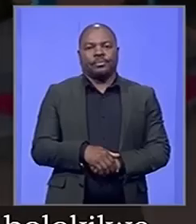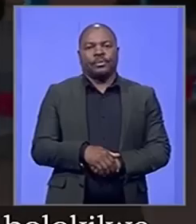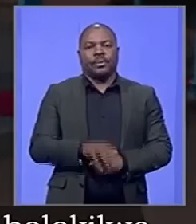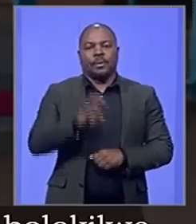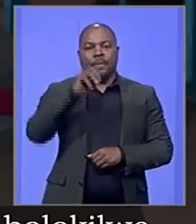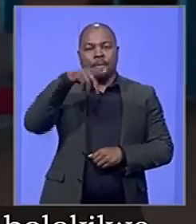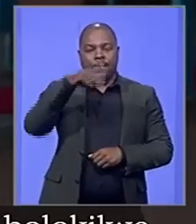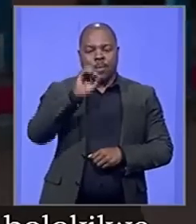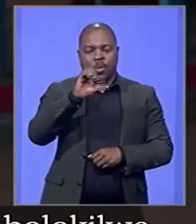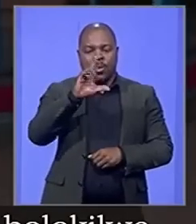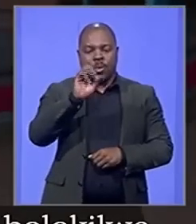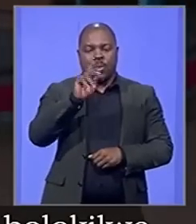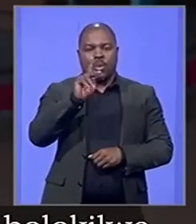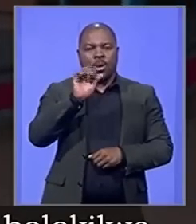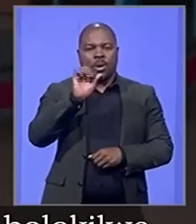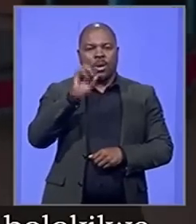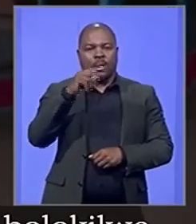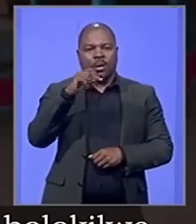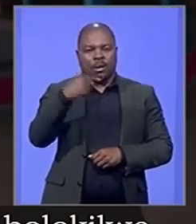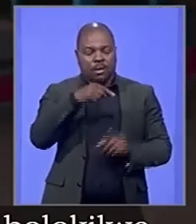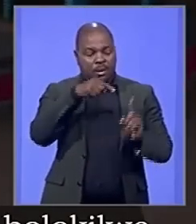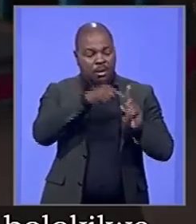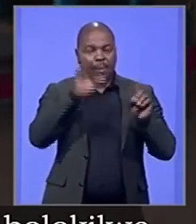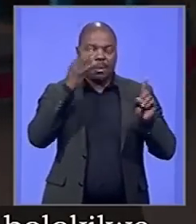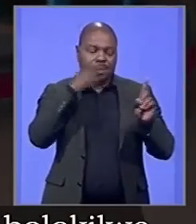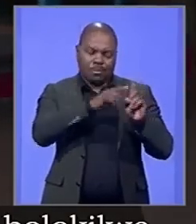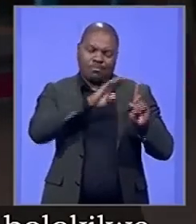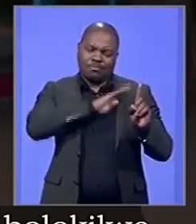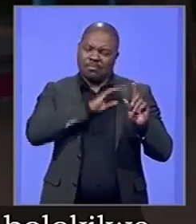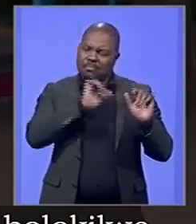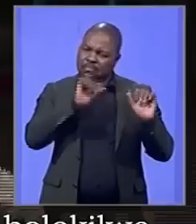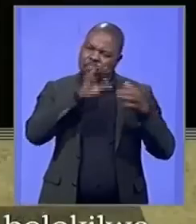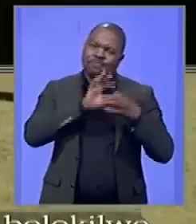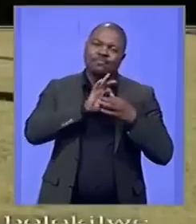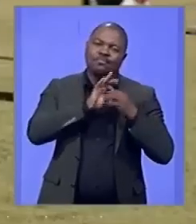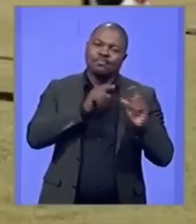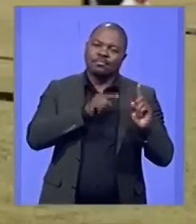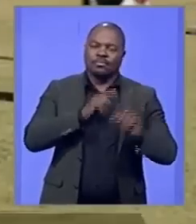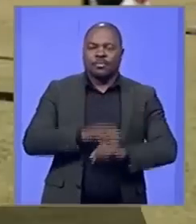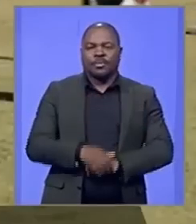Thapelo Mpolokeng o tlhalositswe e le lesole le le maitseo.